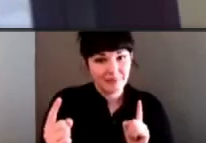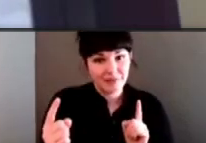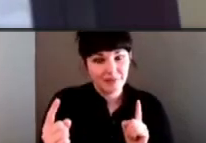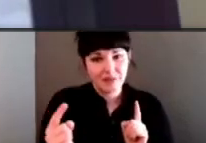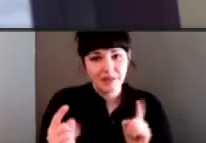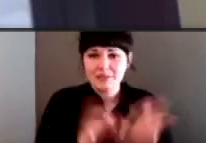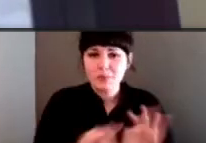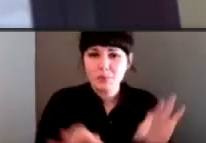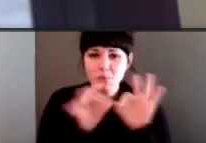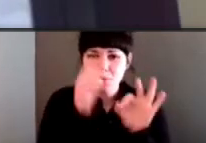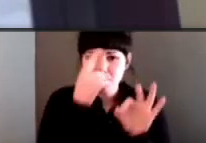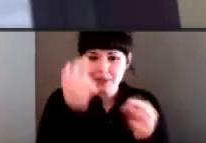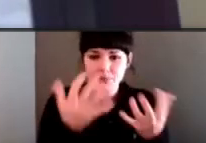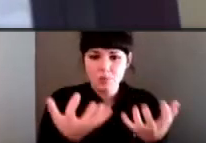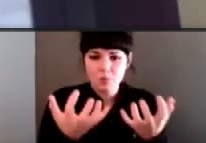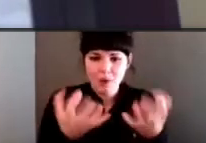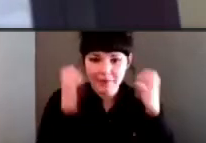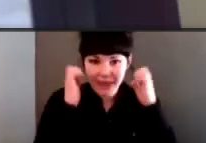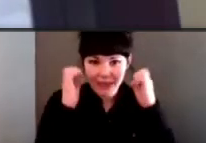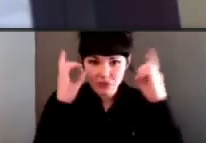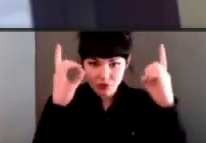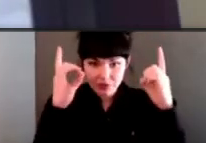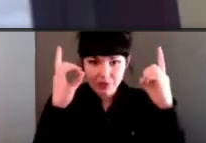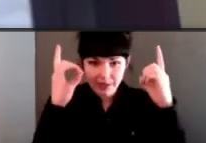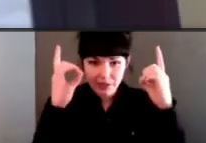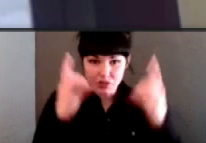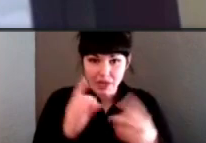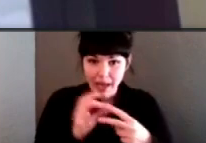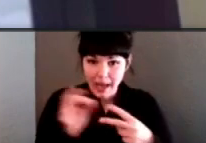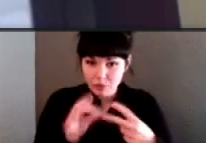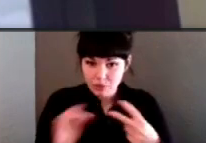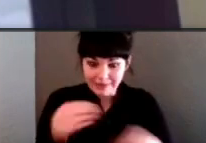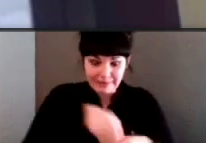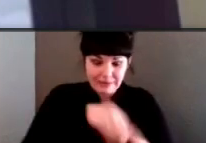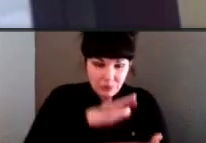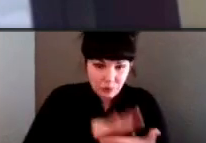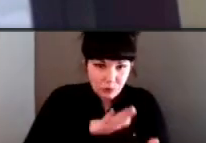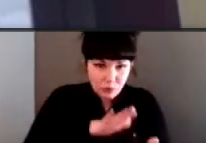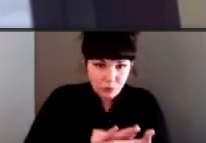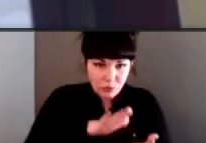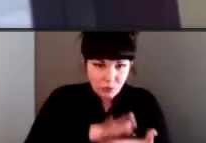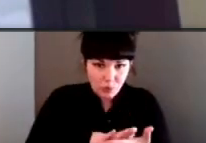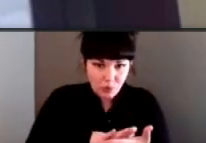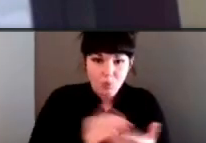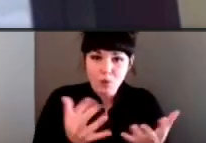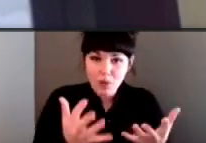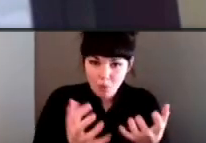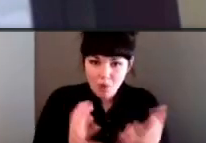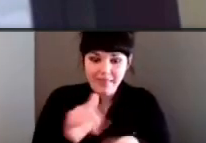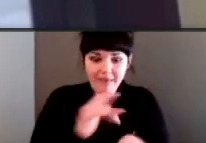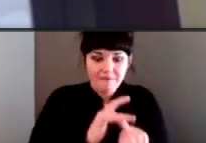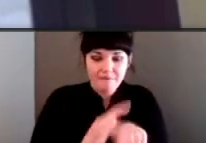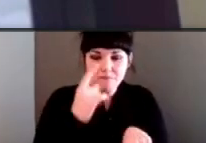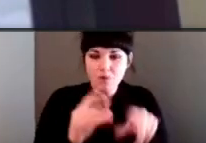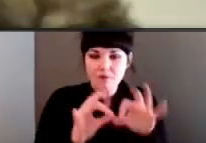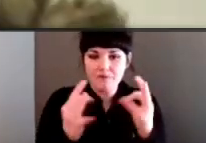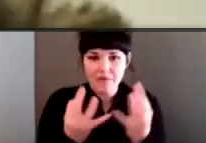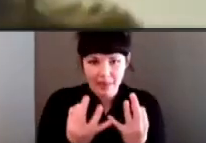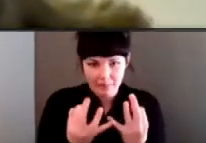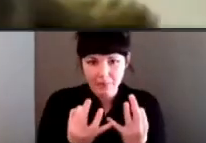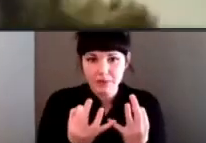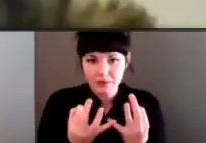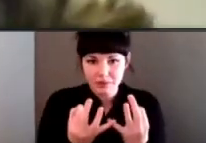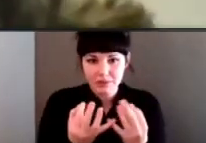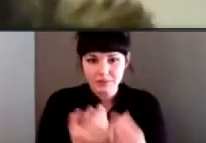families and our students, because those who choose it, they need it. And this is really important. So